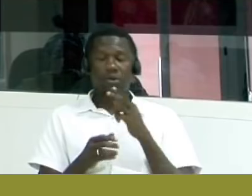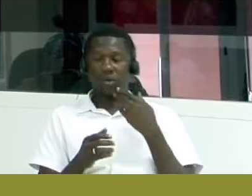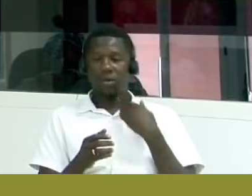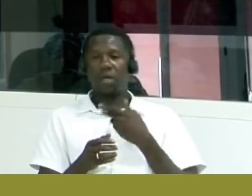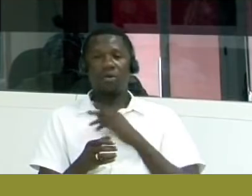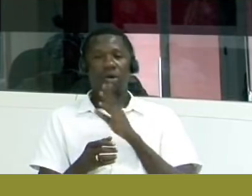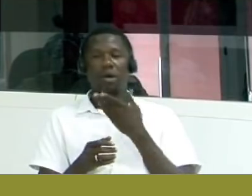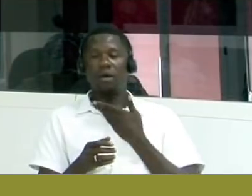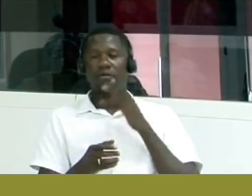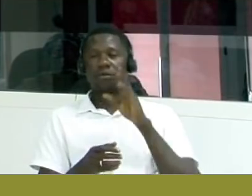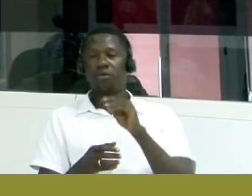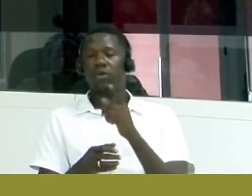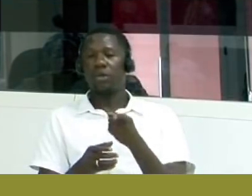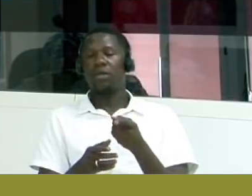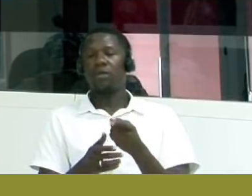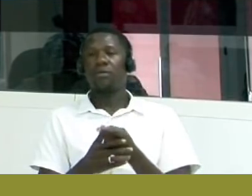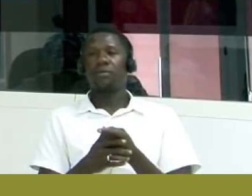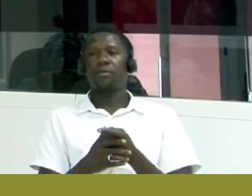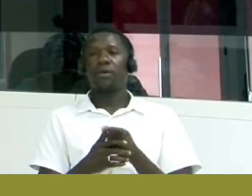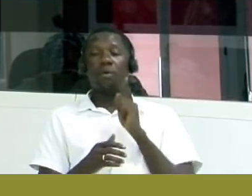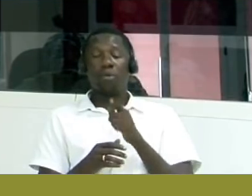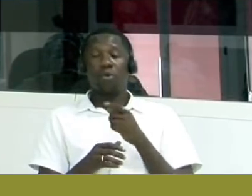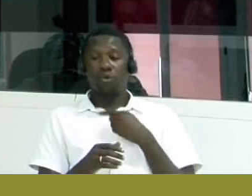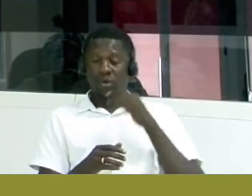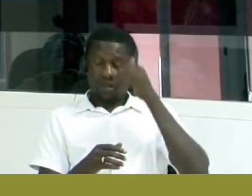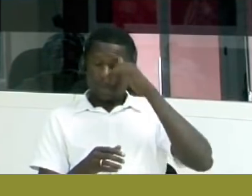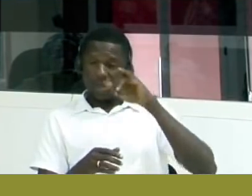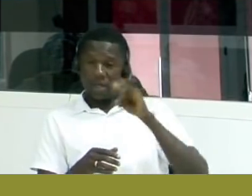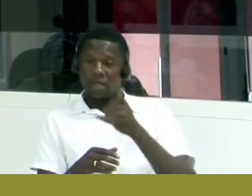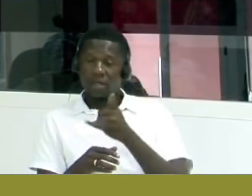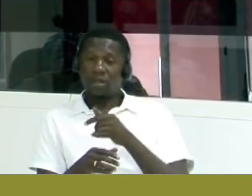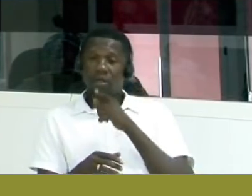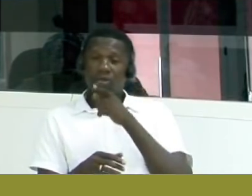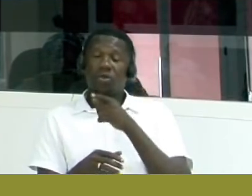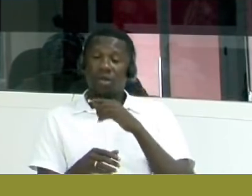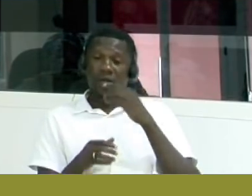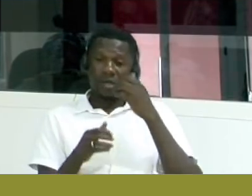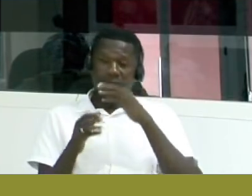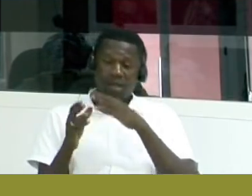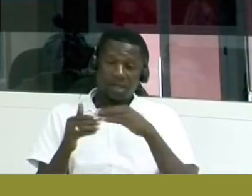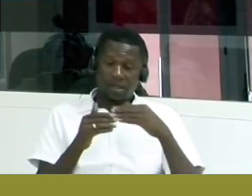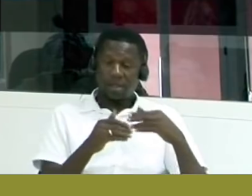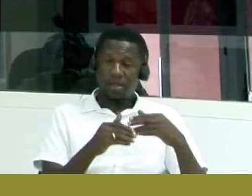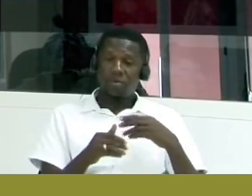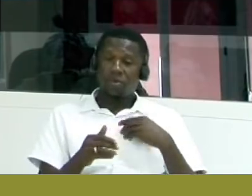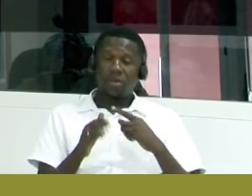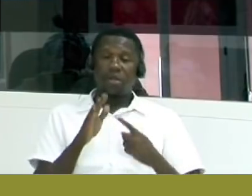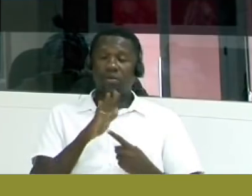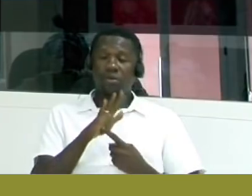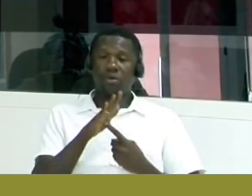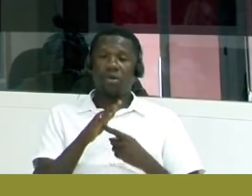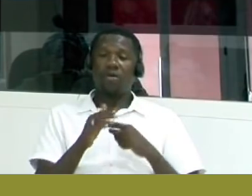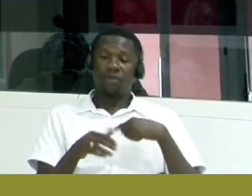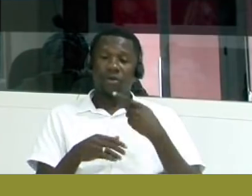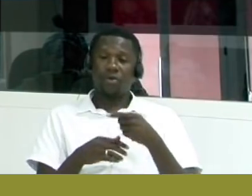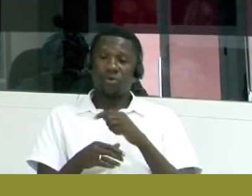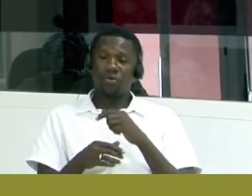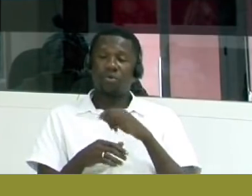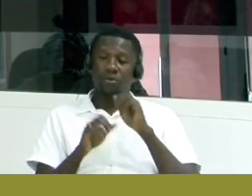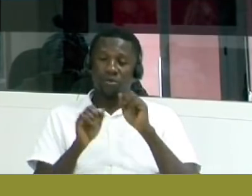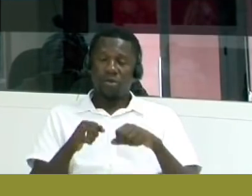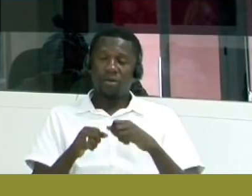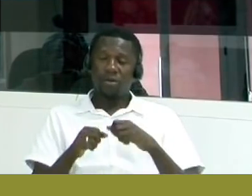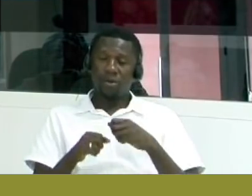do that. But you would agree that such an exercise was necessary in order for you to be able